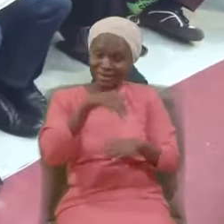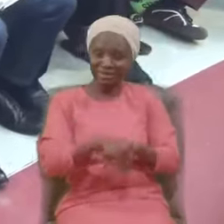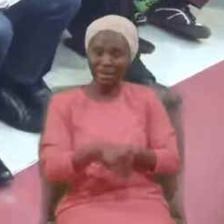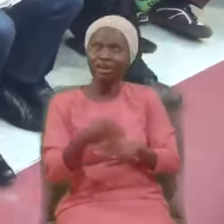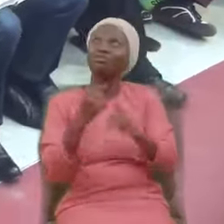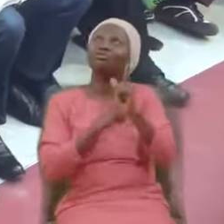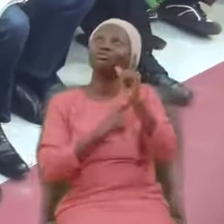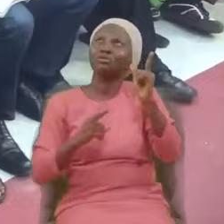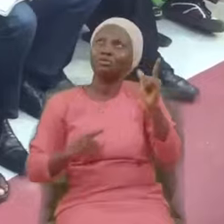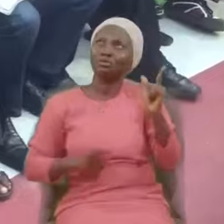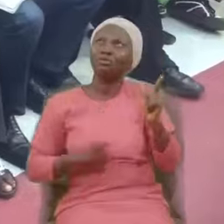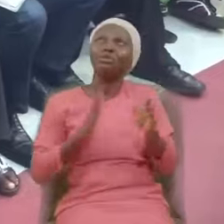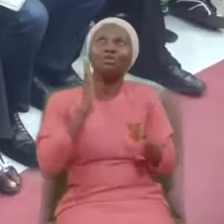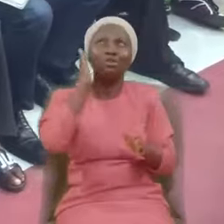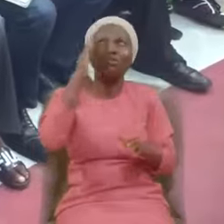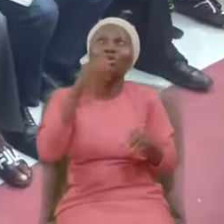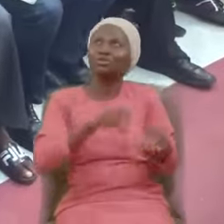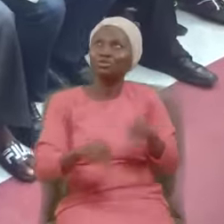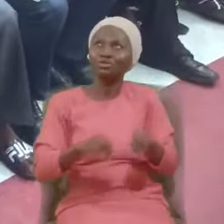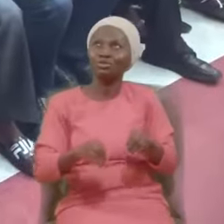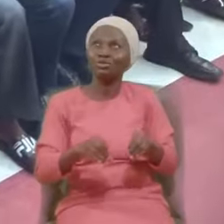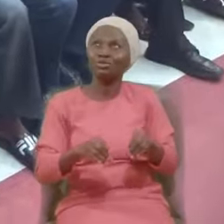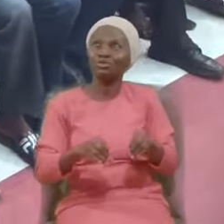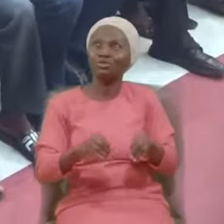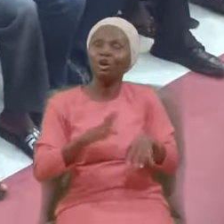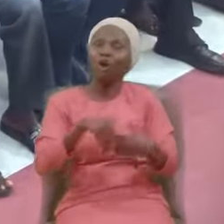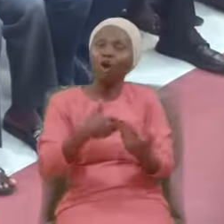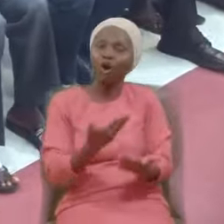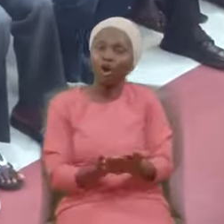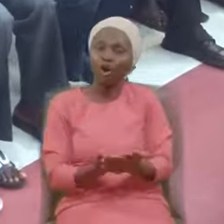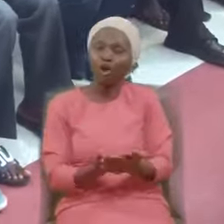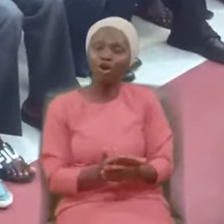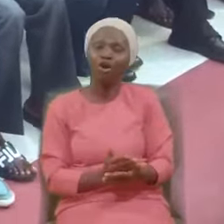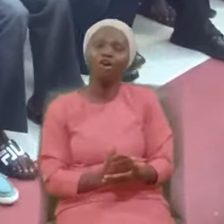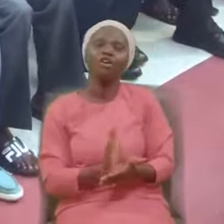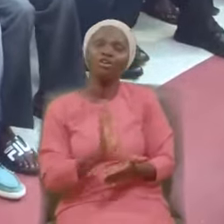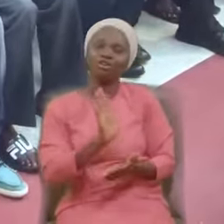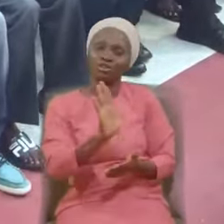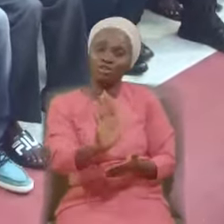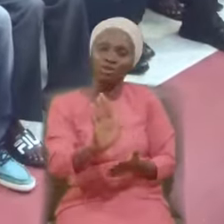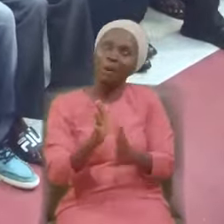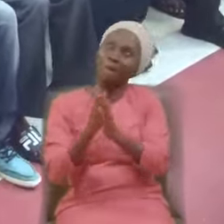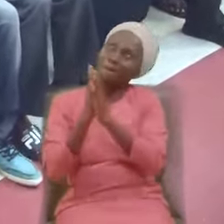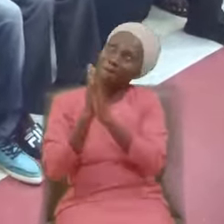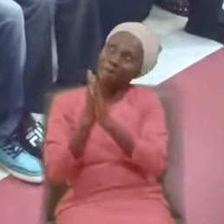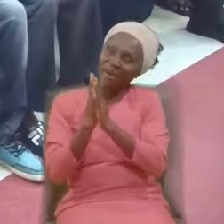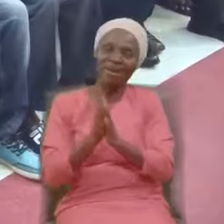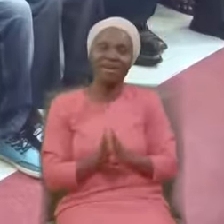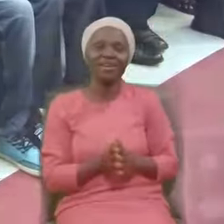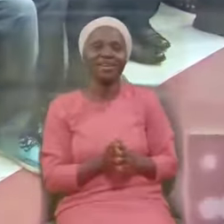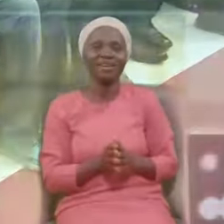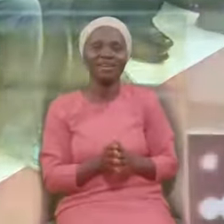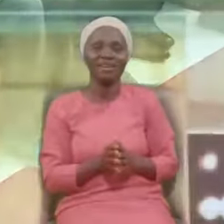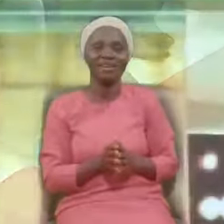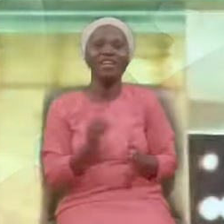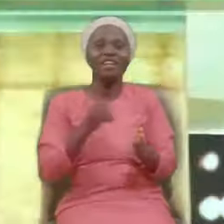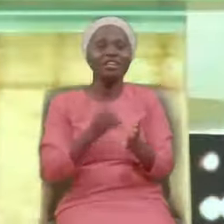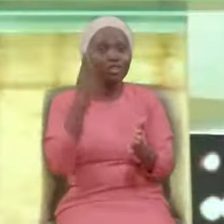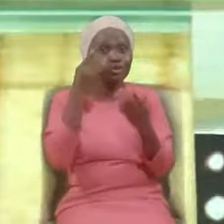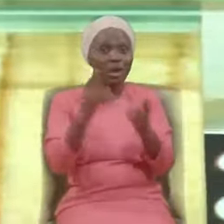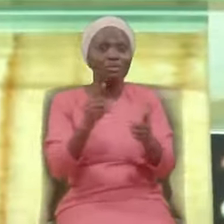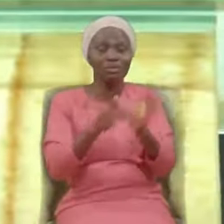shall fulfill all thy petition. It will happen